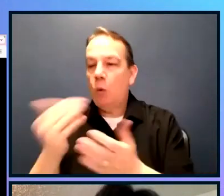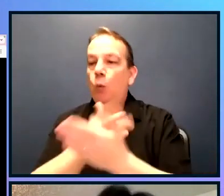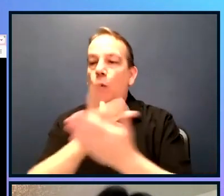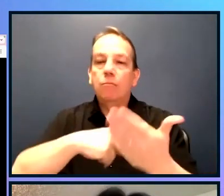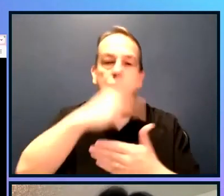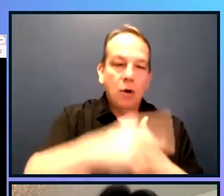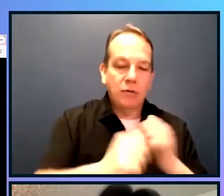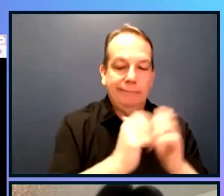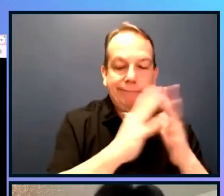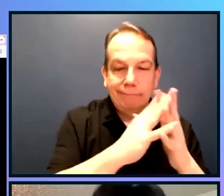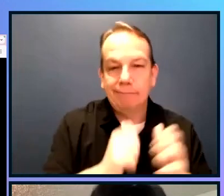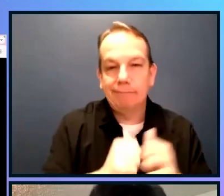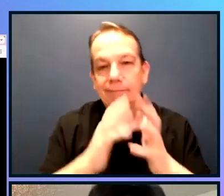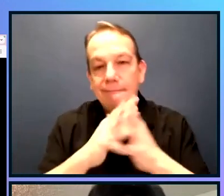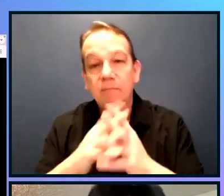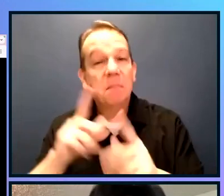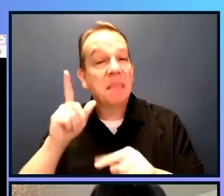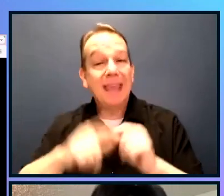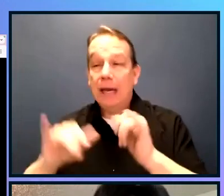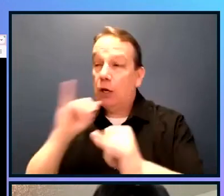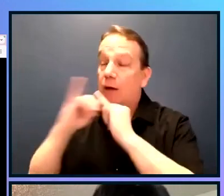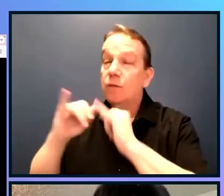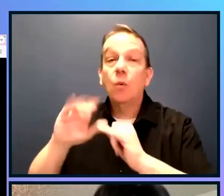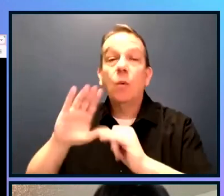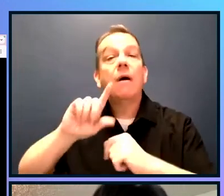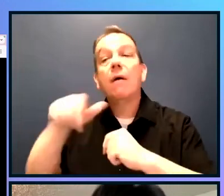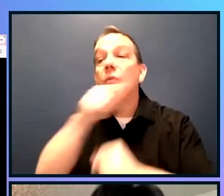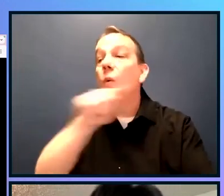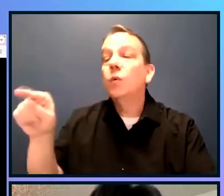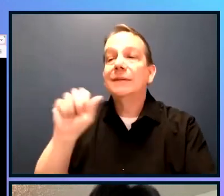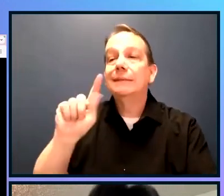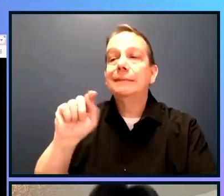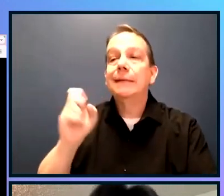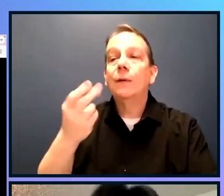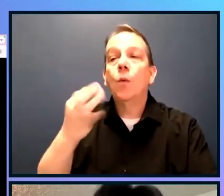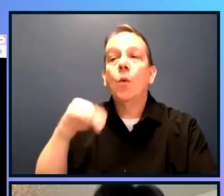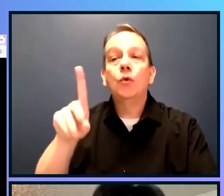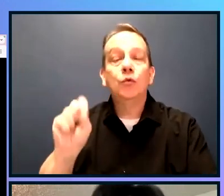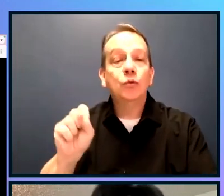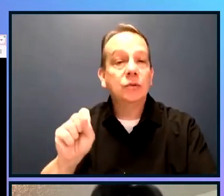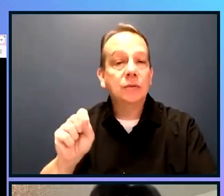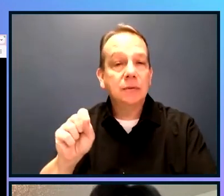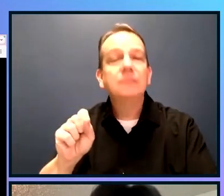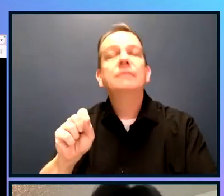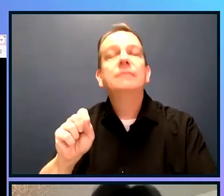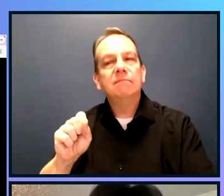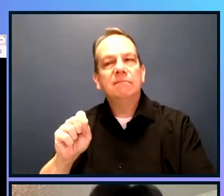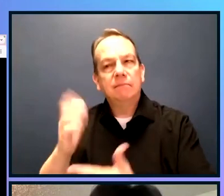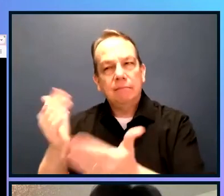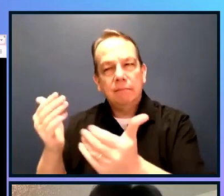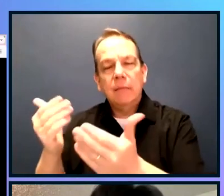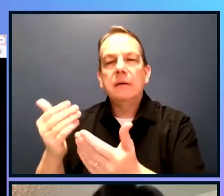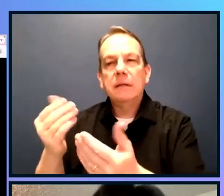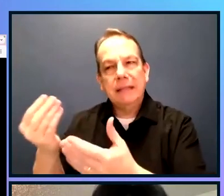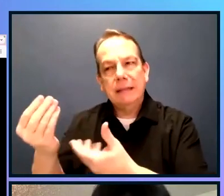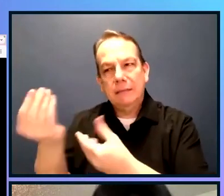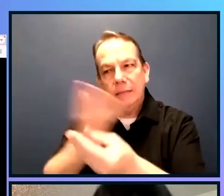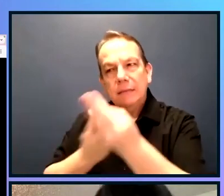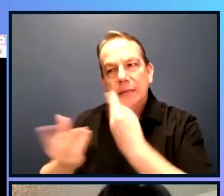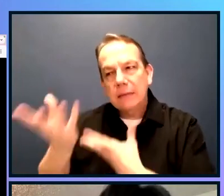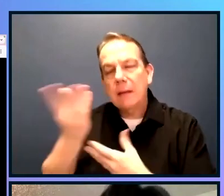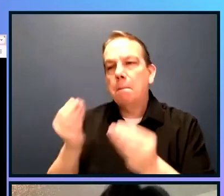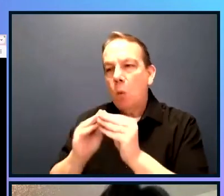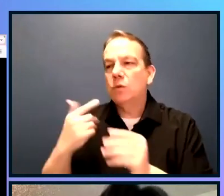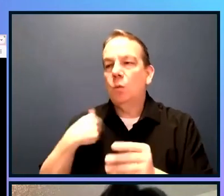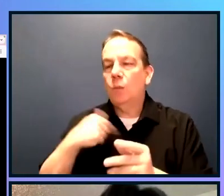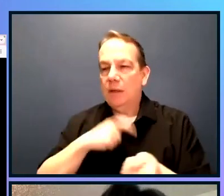that we can't interview other stakeholders in the product development lifecycle to help us get more informed about what we should be offering in a product